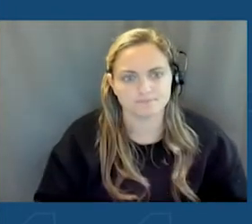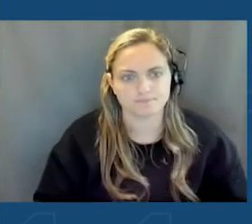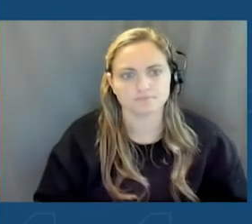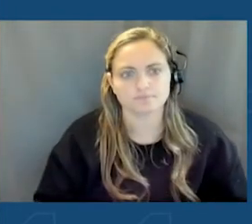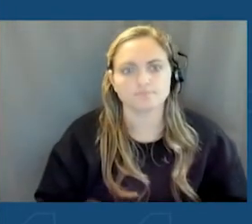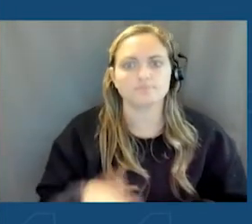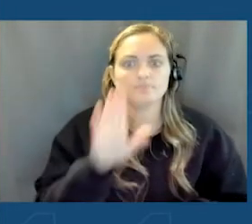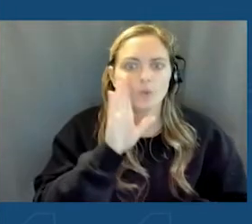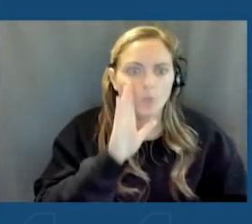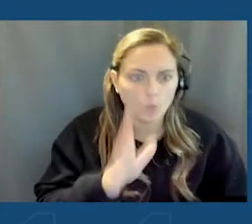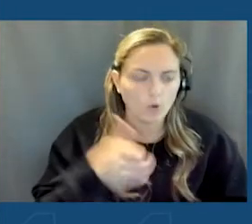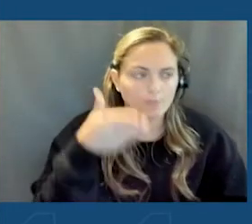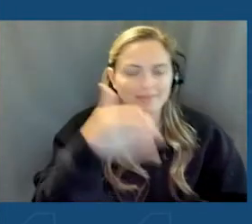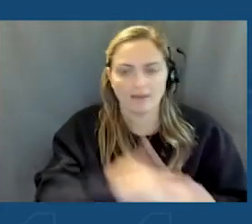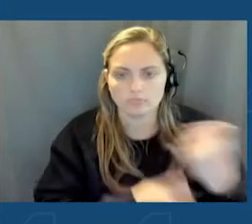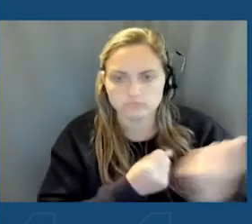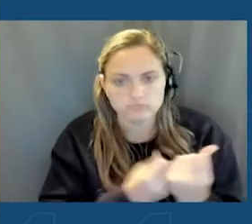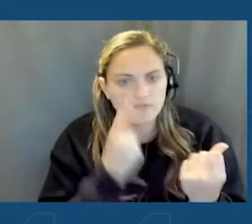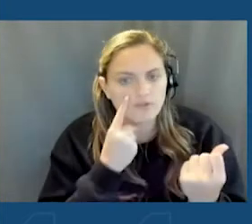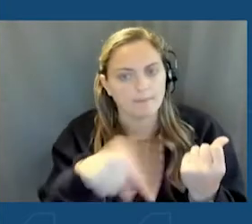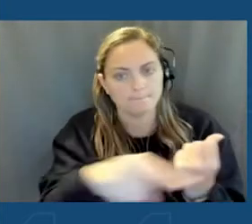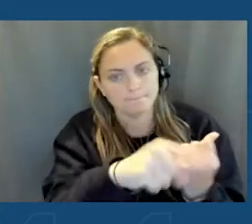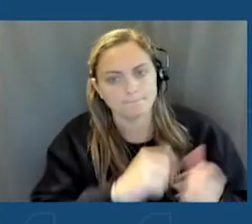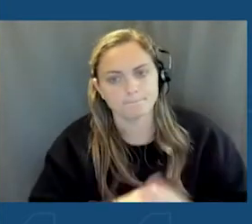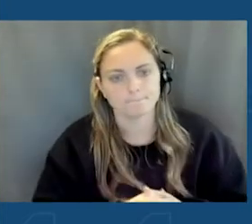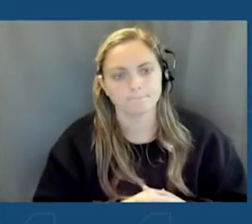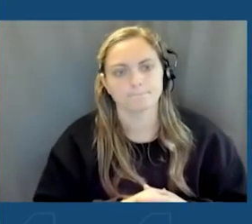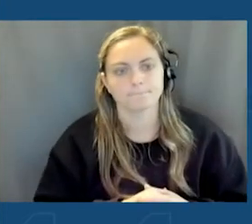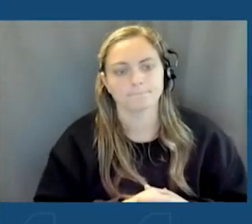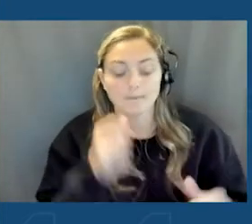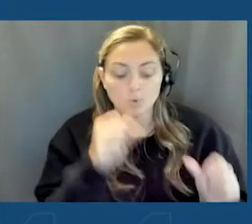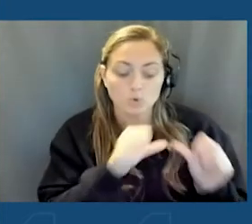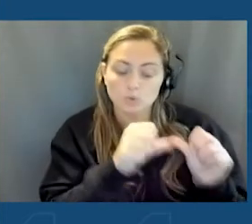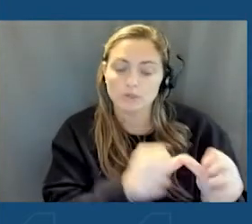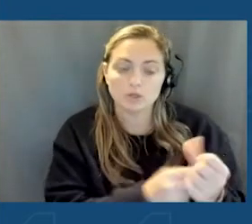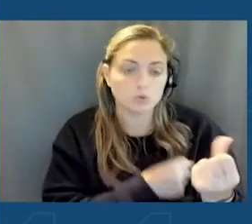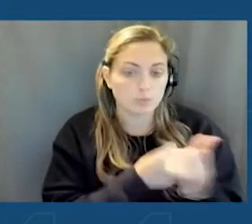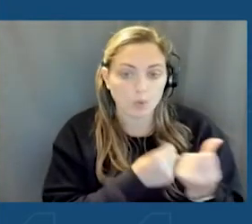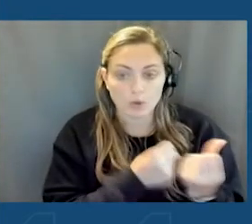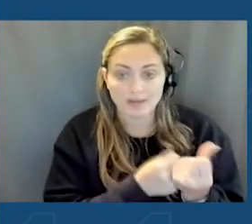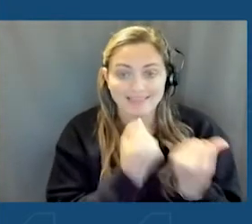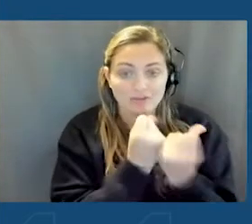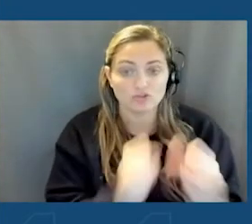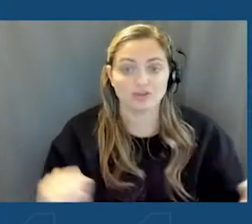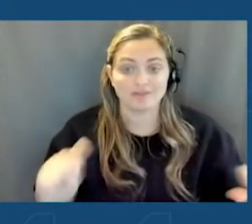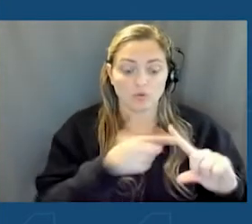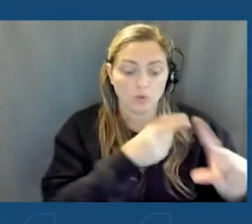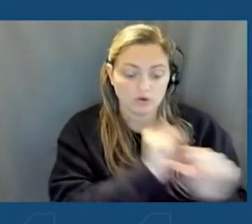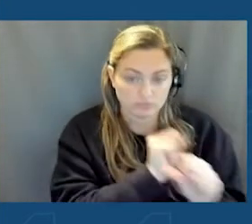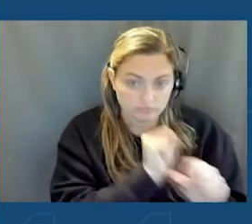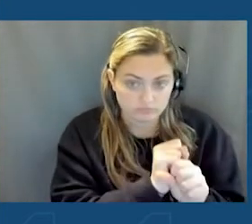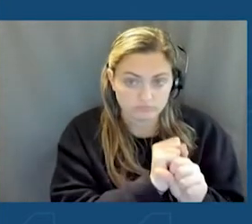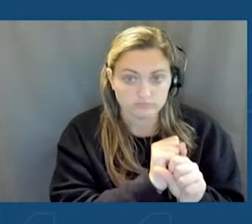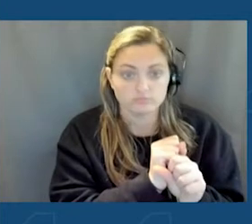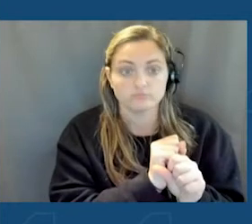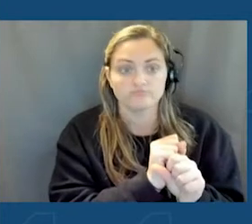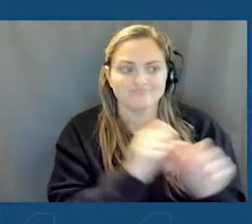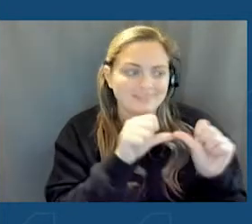be there for them. And I'm going to continue supporting their safety on the job, continue to work with Mayor